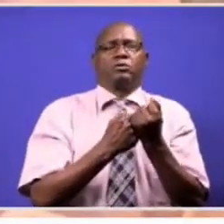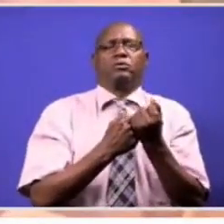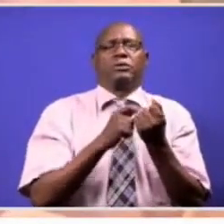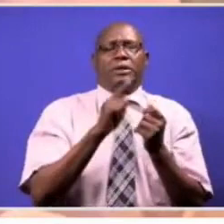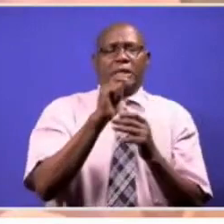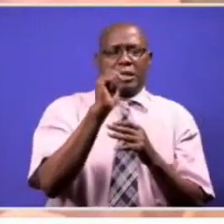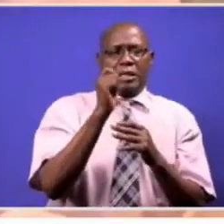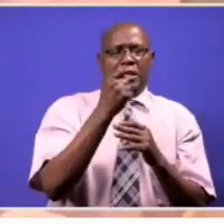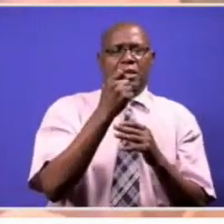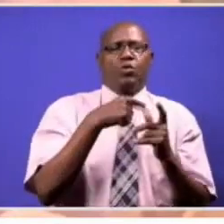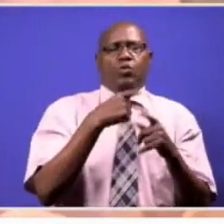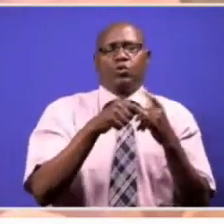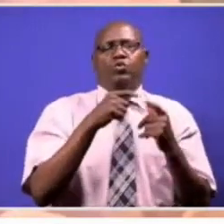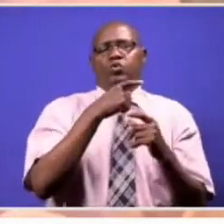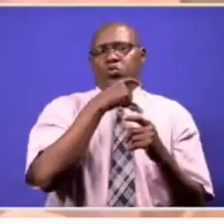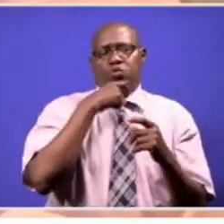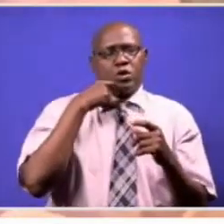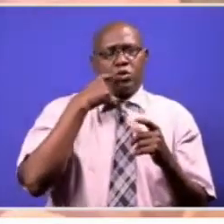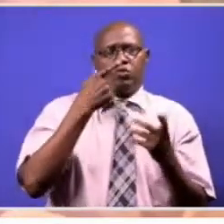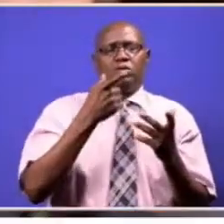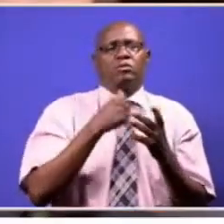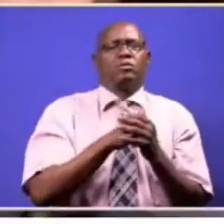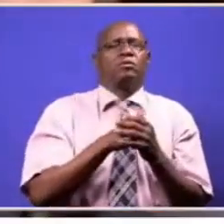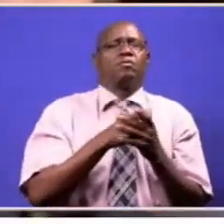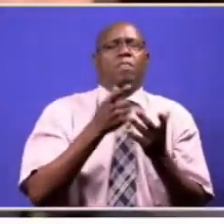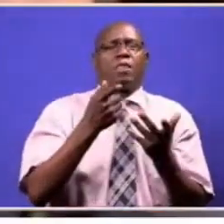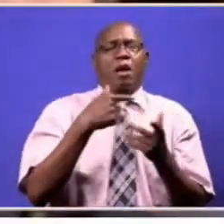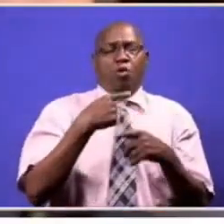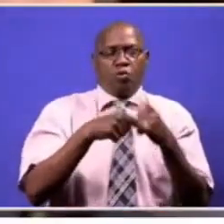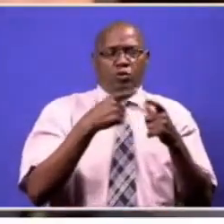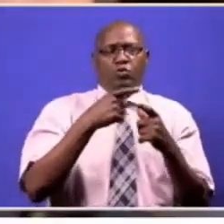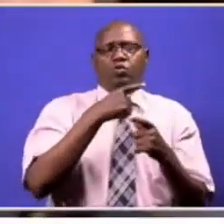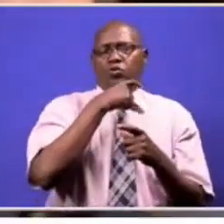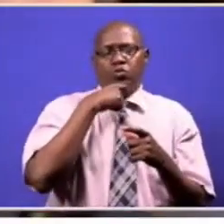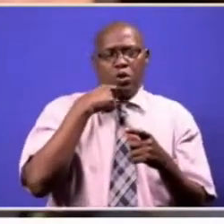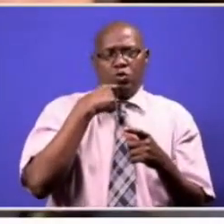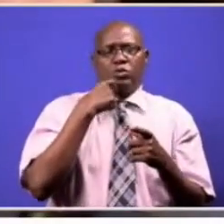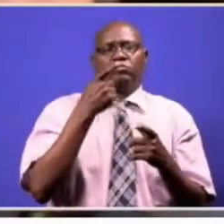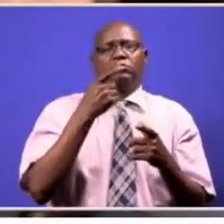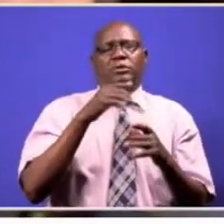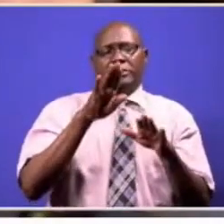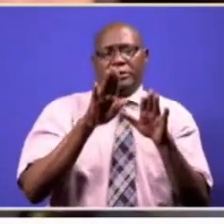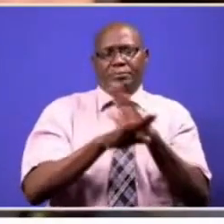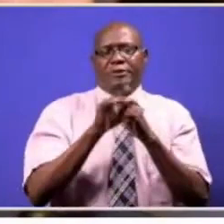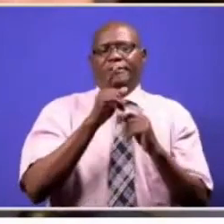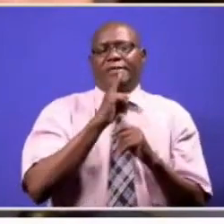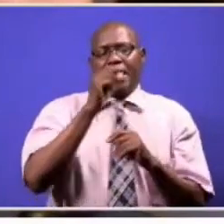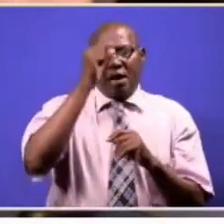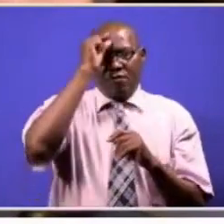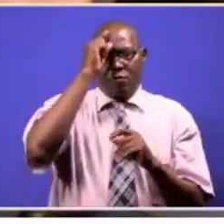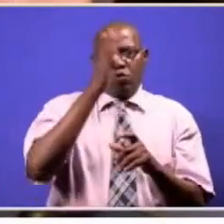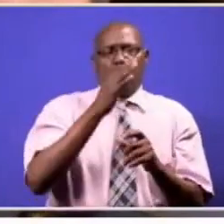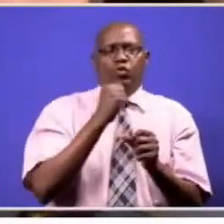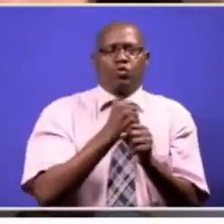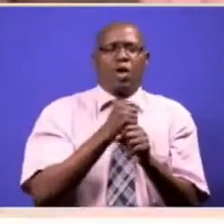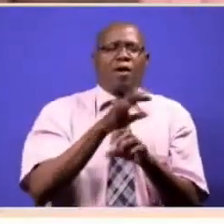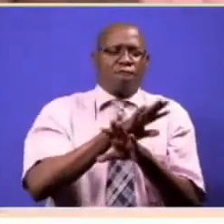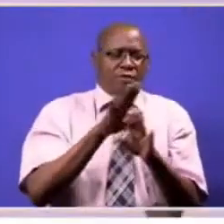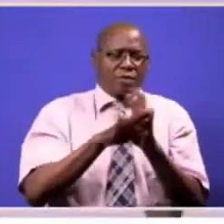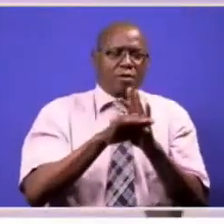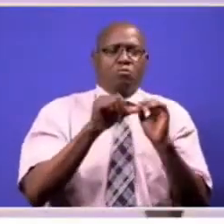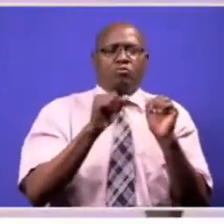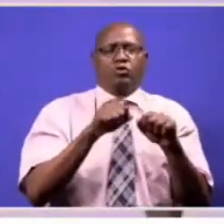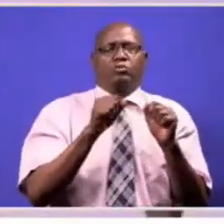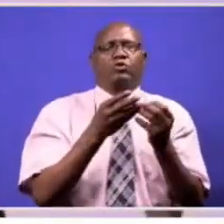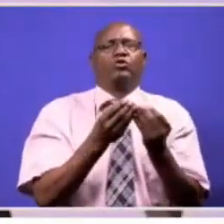ongoing drought and ensuing famine linked to it. With the ongoing drought, the deputy president saying the government was doing everything possible to